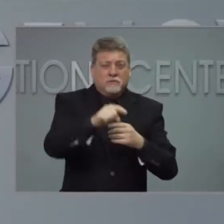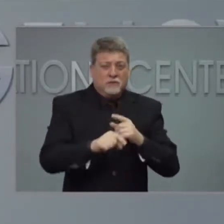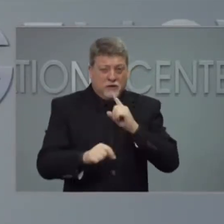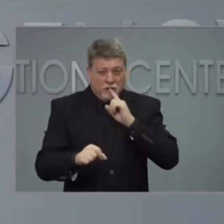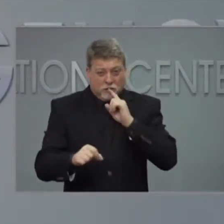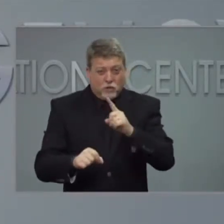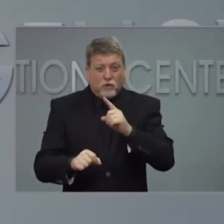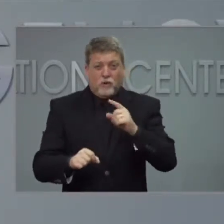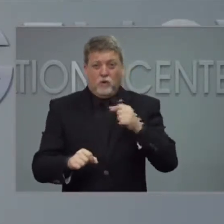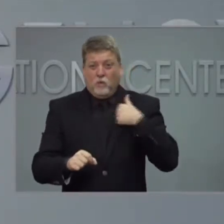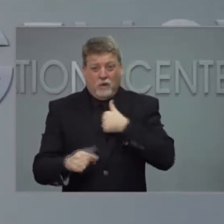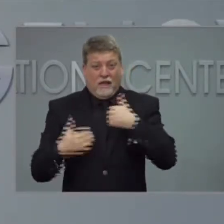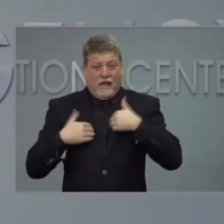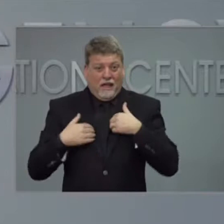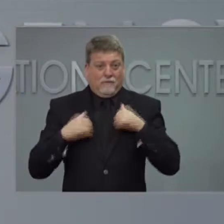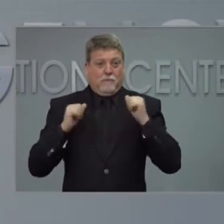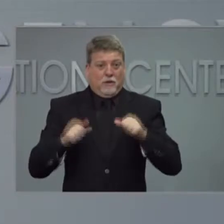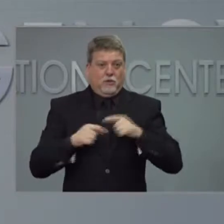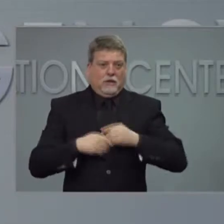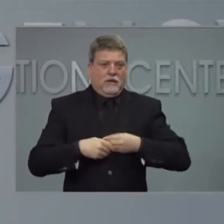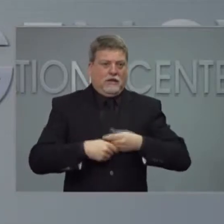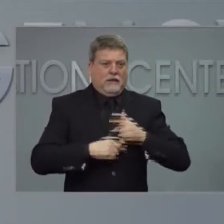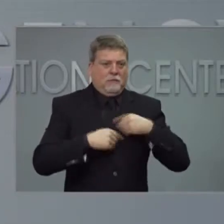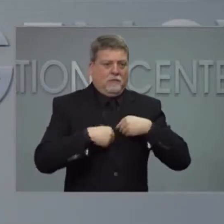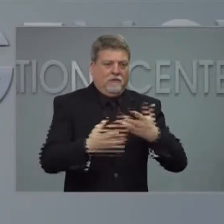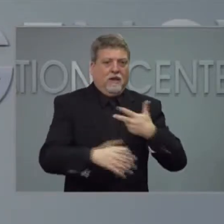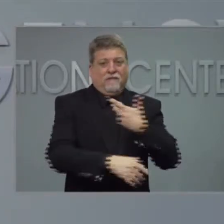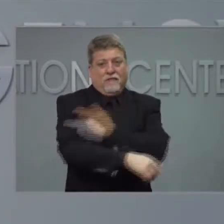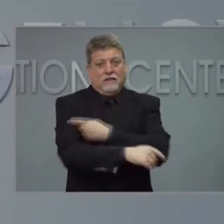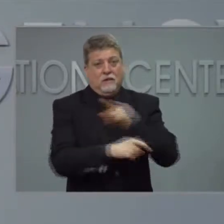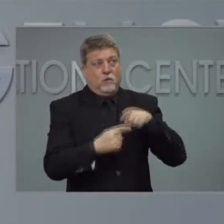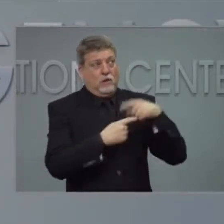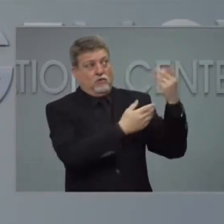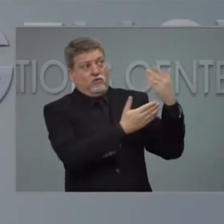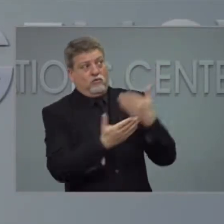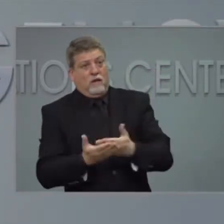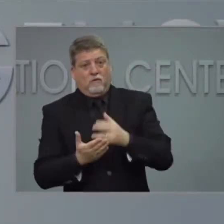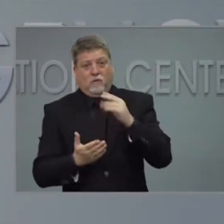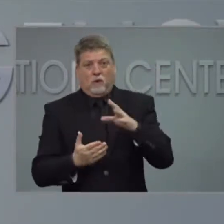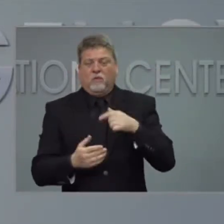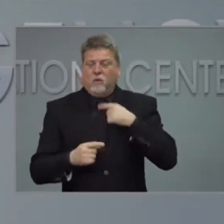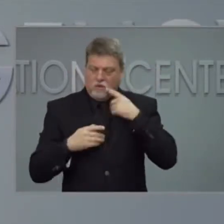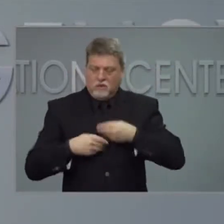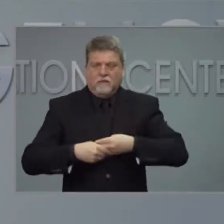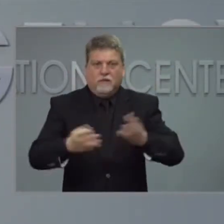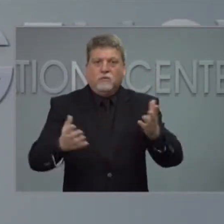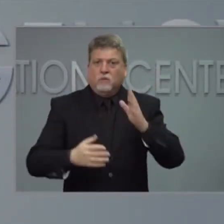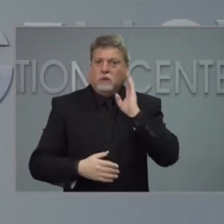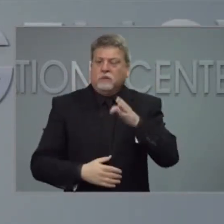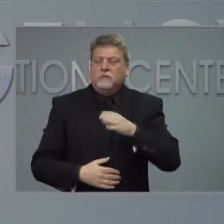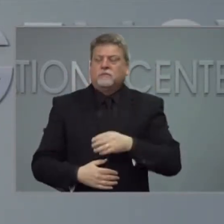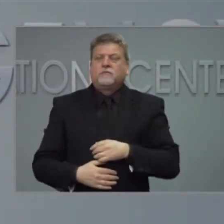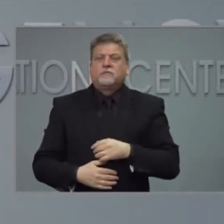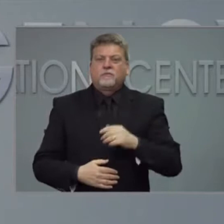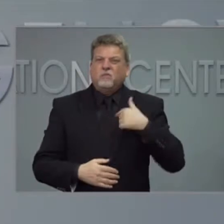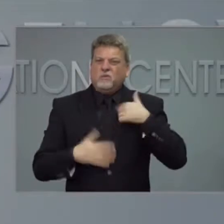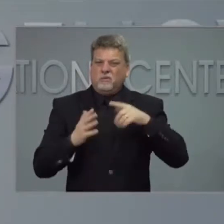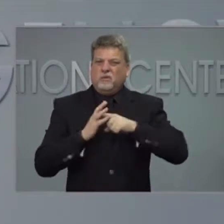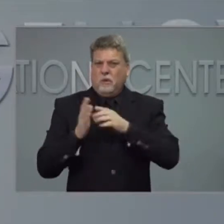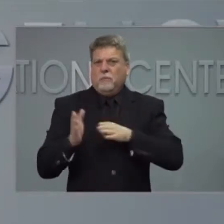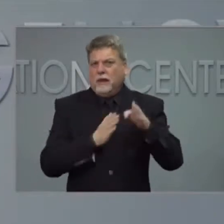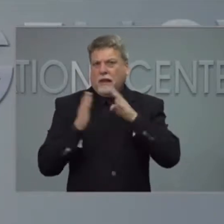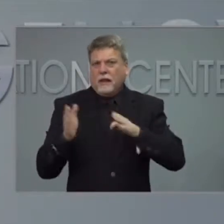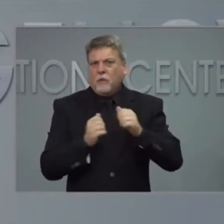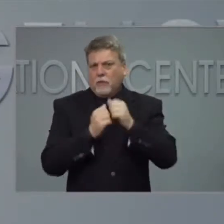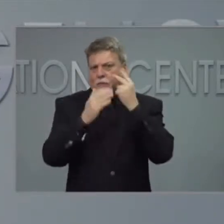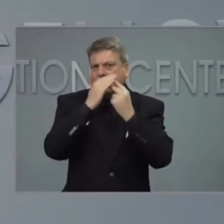capacity that's waiting in the wings. So the moment that those vaccines become available to us, we will hit the ground running. So planning is already underway.